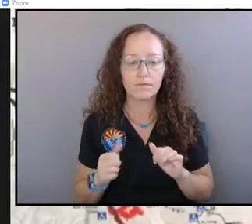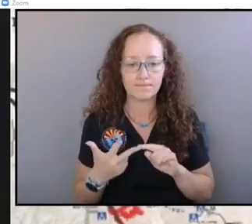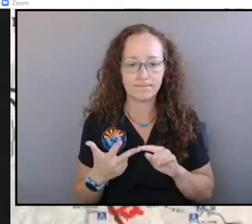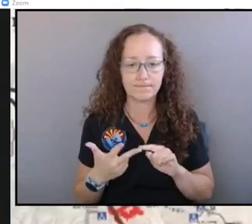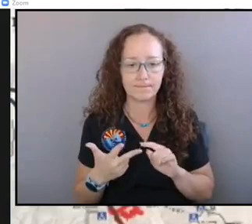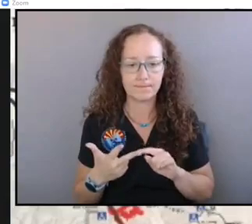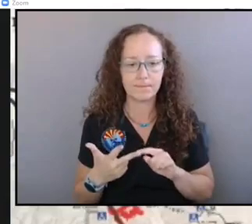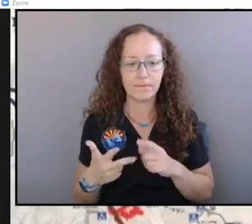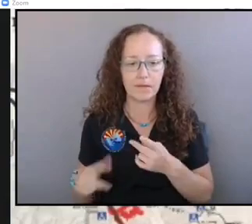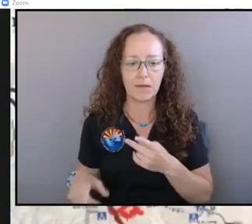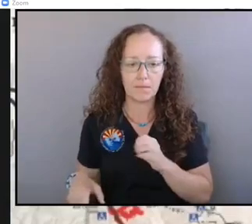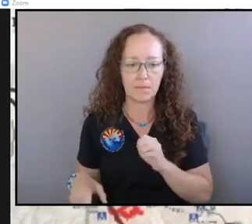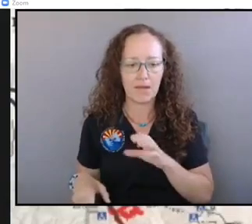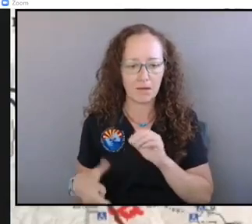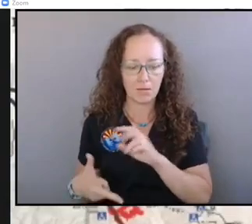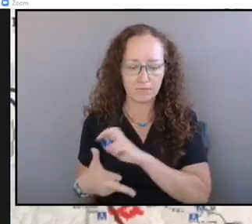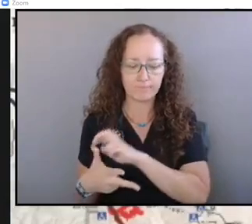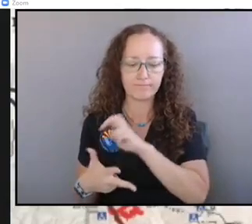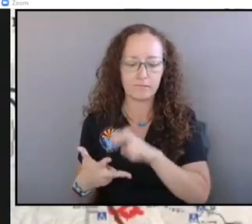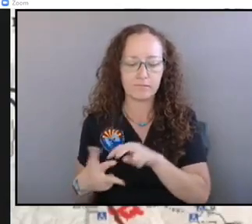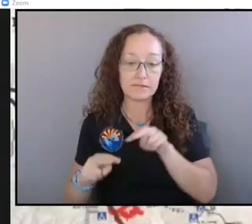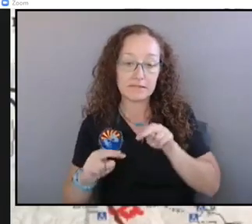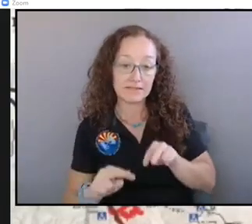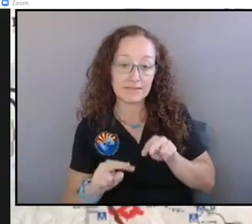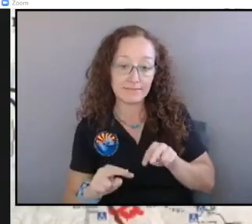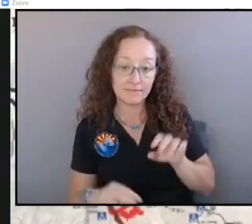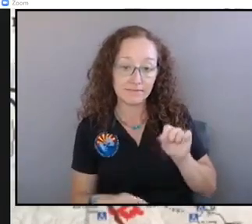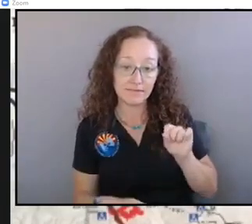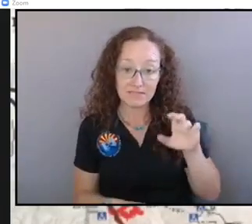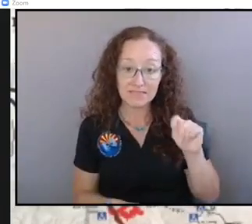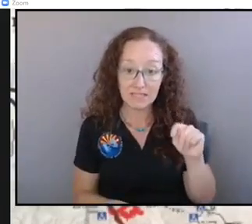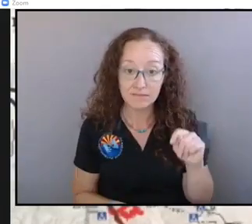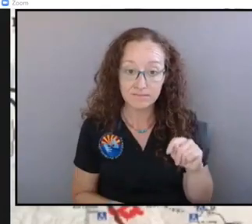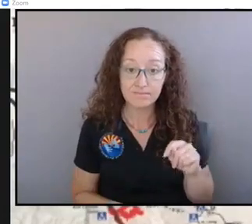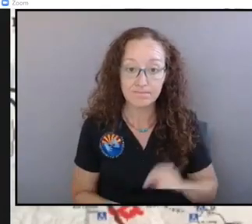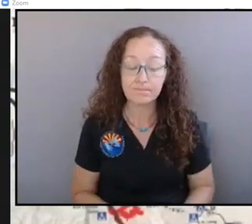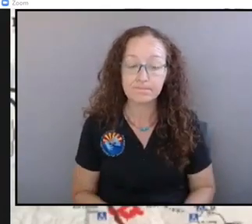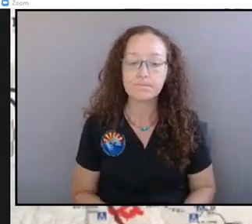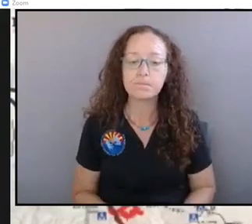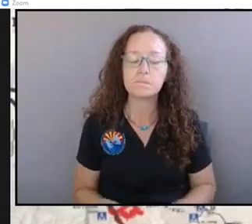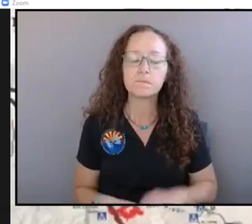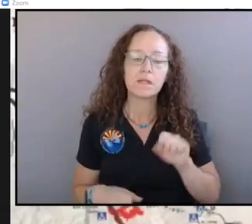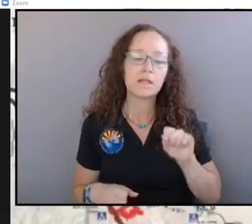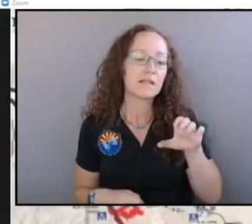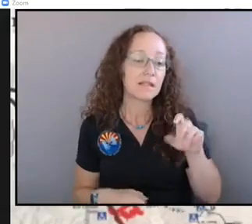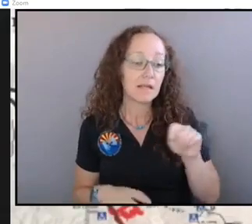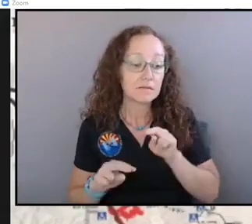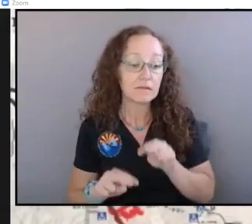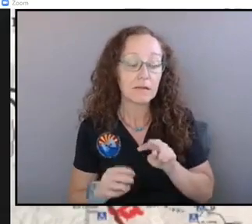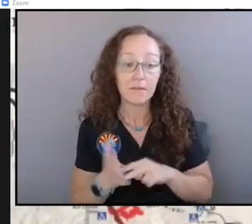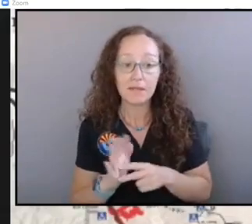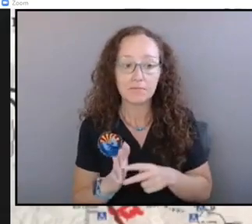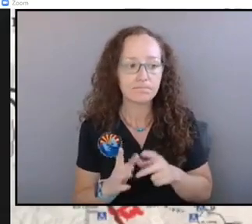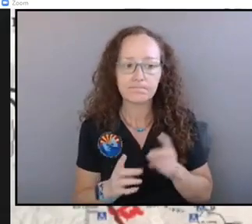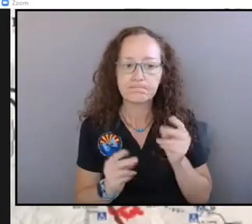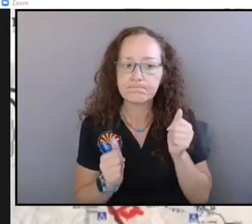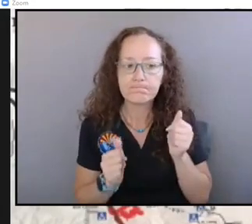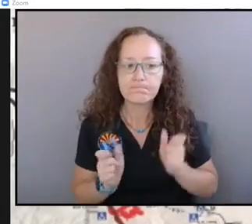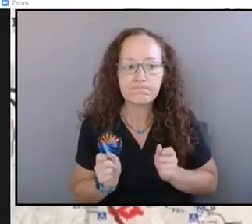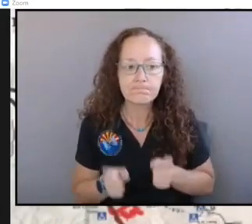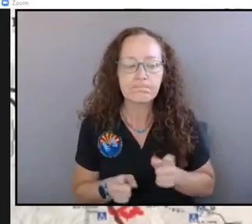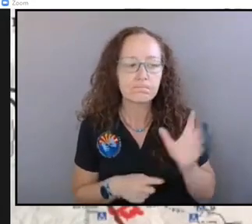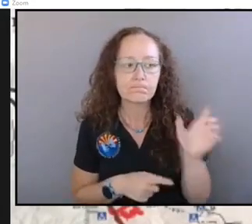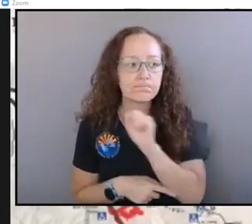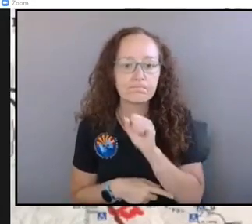community into a set status. And of course, set meaning be ready to go at a moment's notice. And we want people